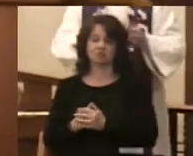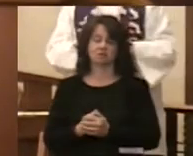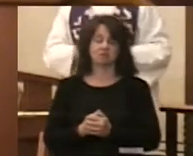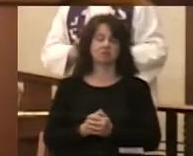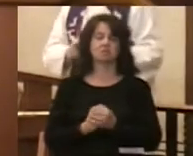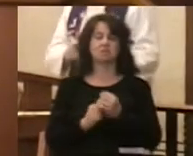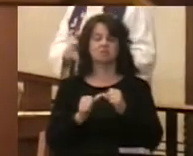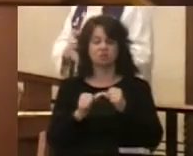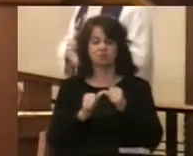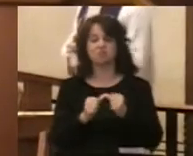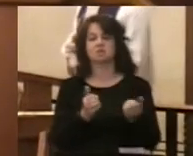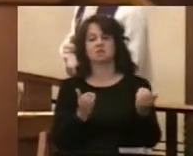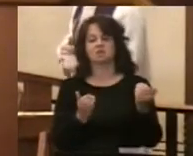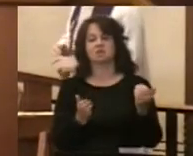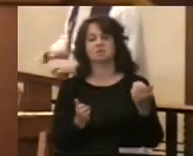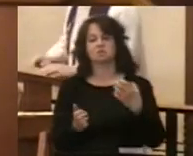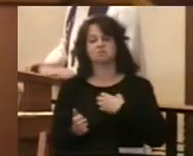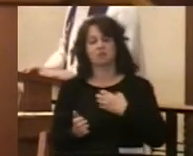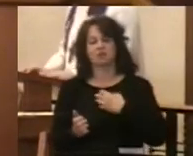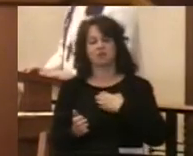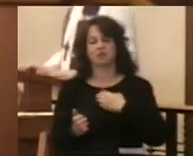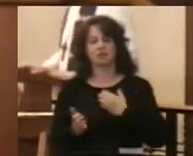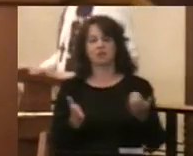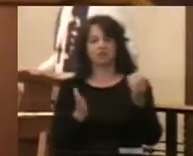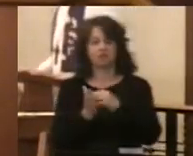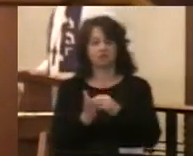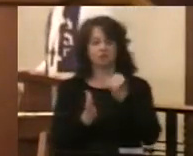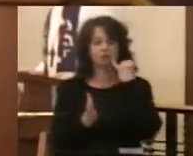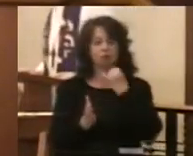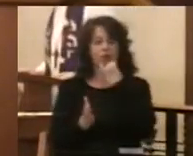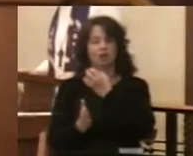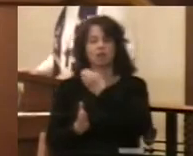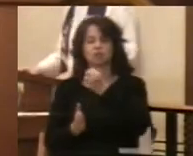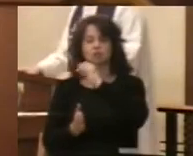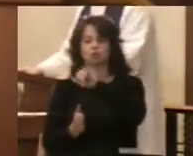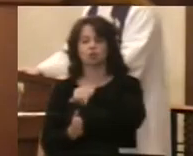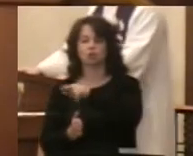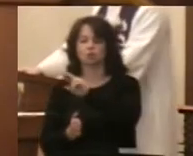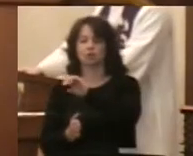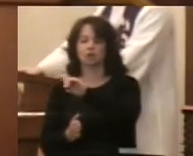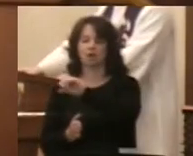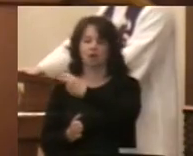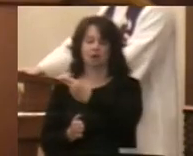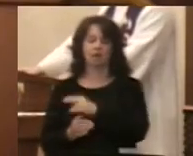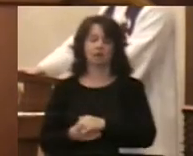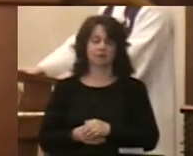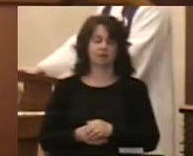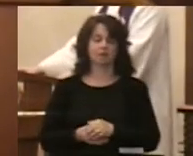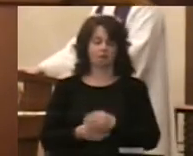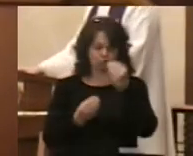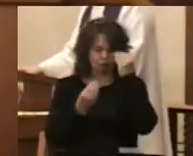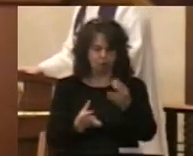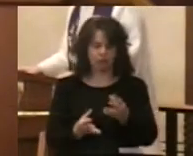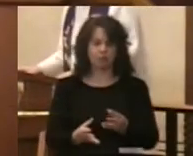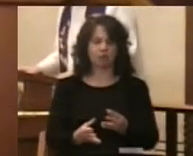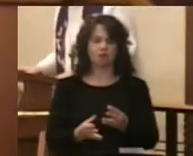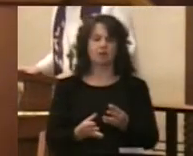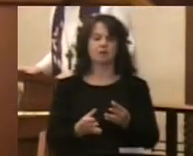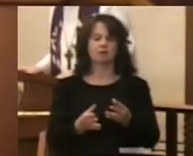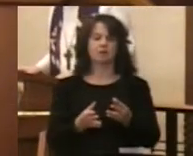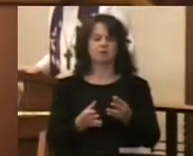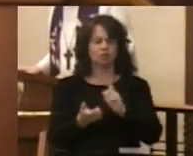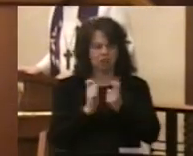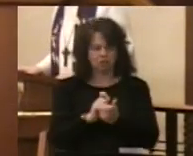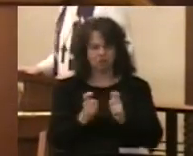complaint against Israel and Judah, a call for them to repent of their idolatry, a rebuke for their sin.